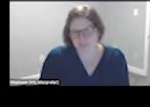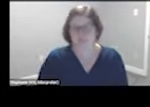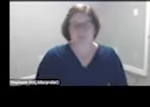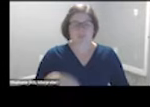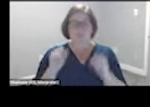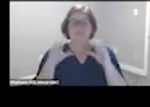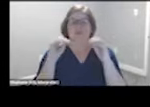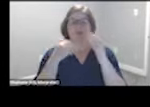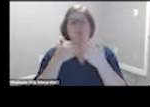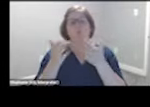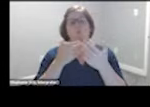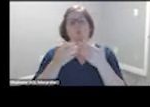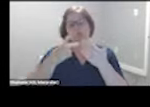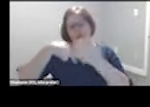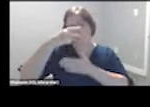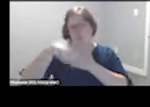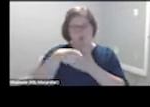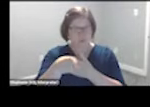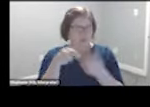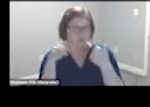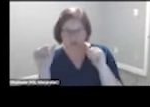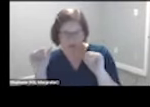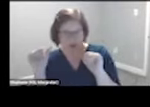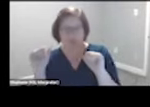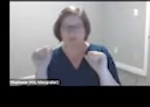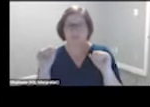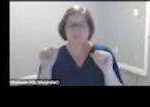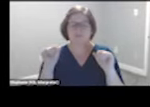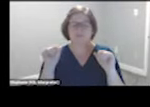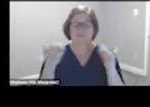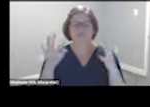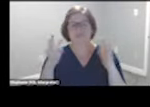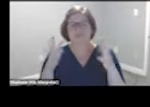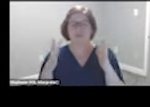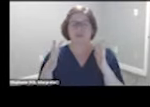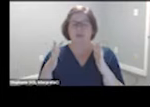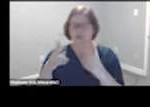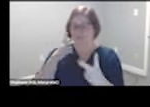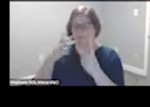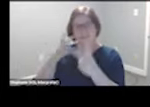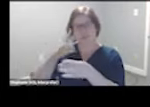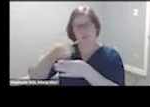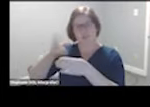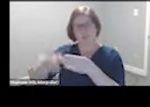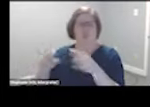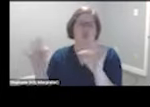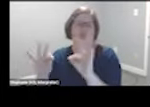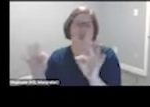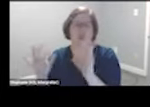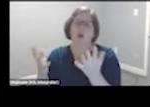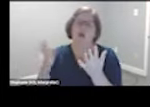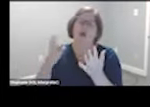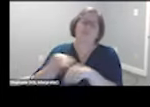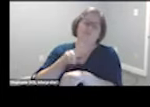attend, whatever things you tried, the kind of visible result is not a big deal. Of course, that is the